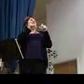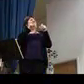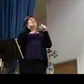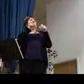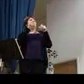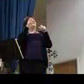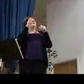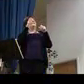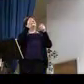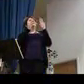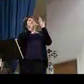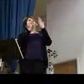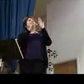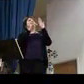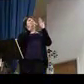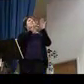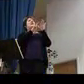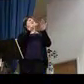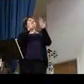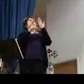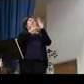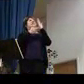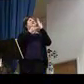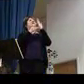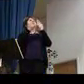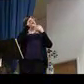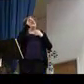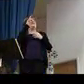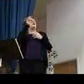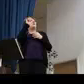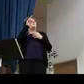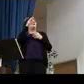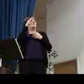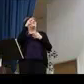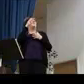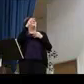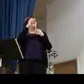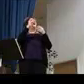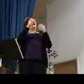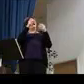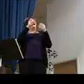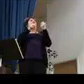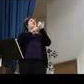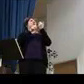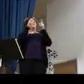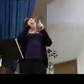Deborah A. Bradford, Associate of Applied Science, Medical Building and Building,